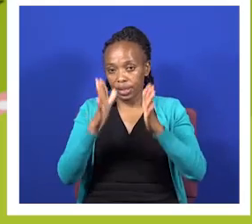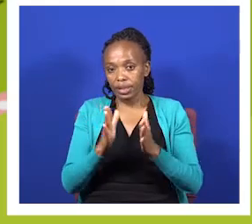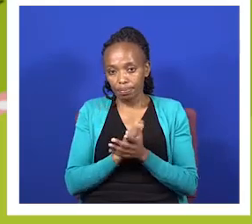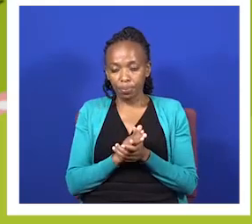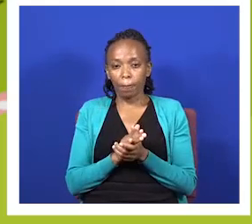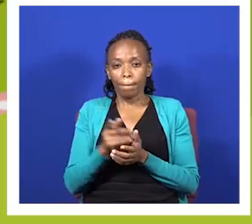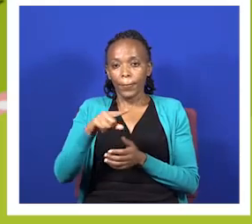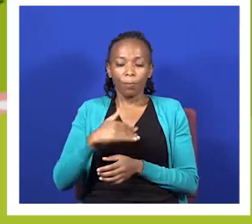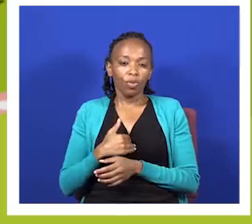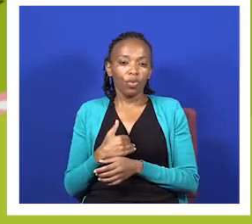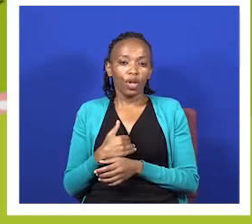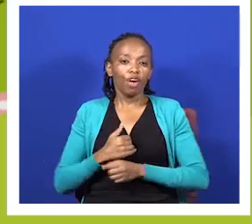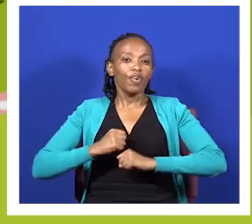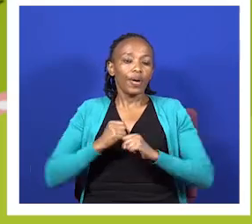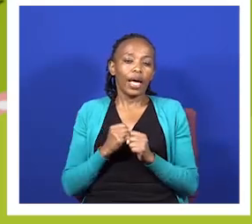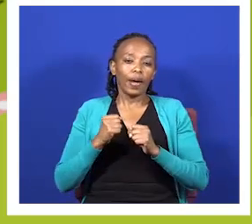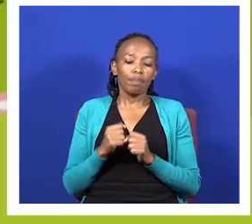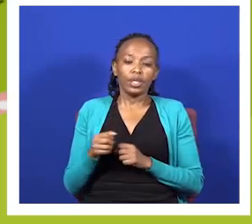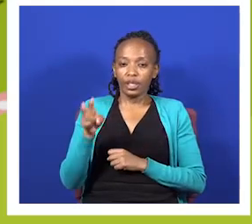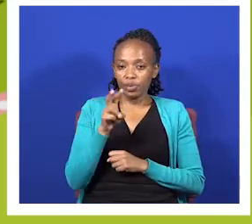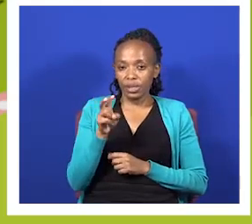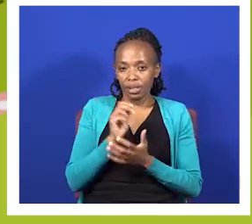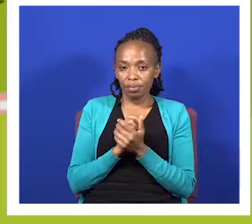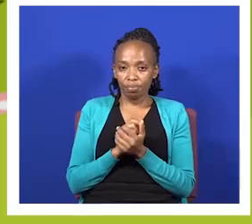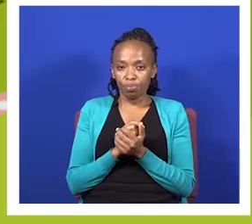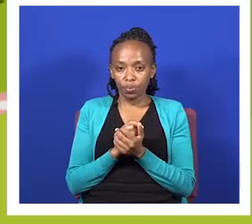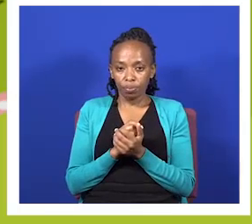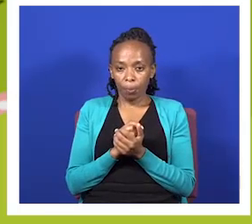teacher. We will be happy to see it.